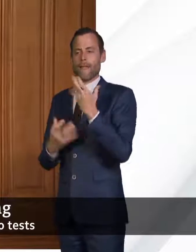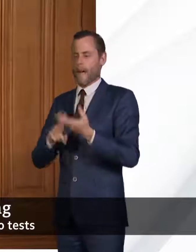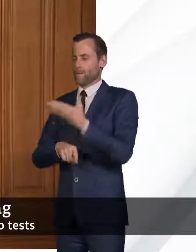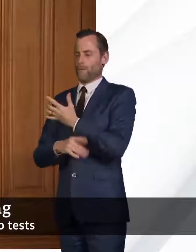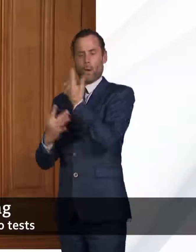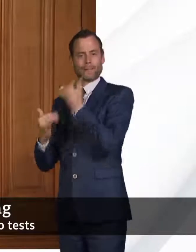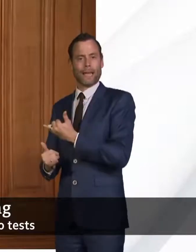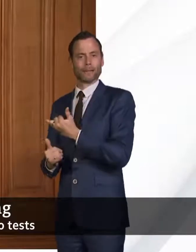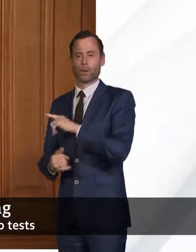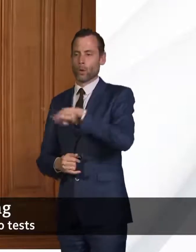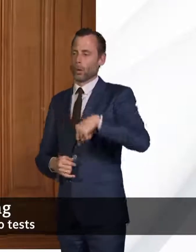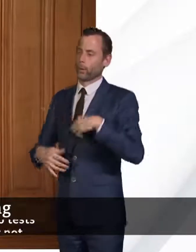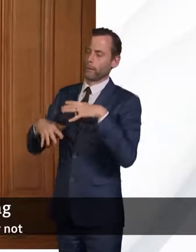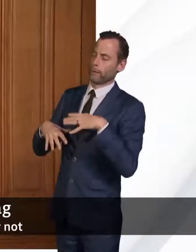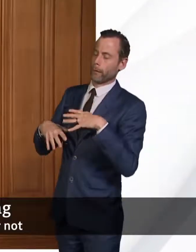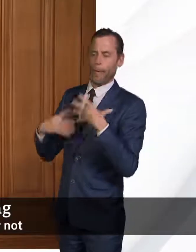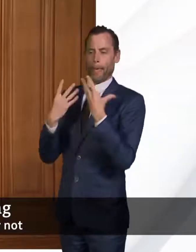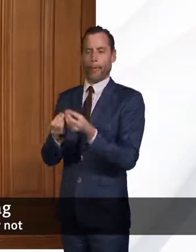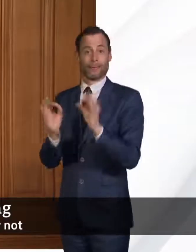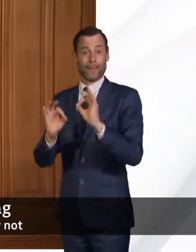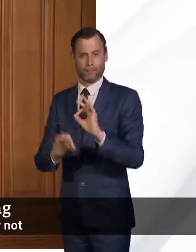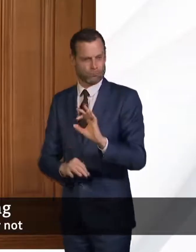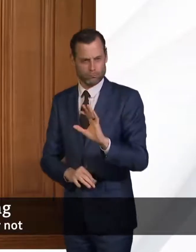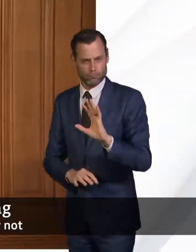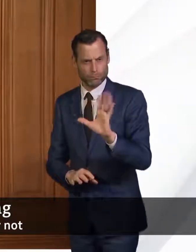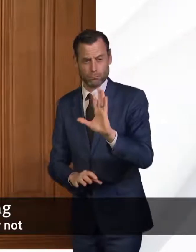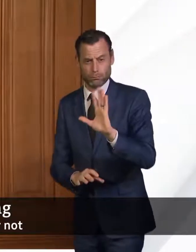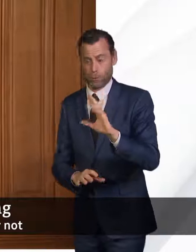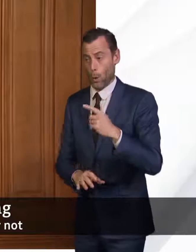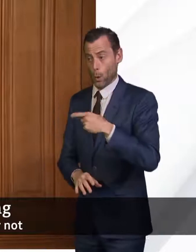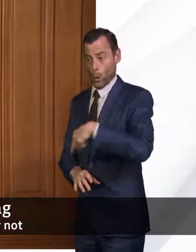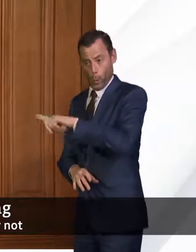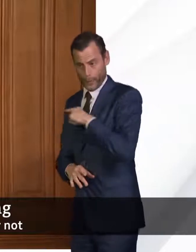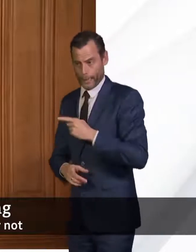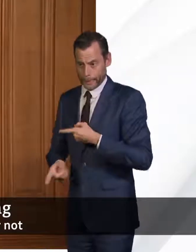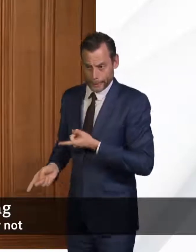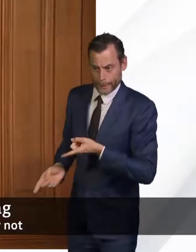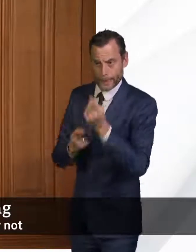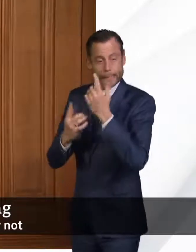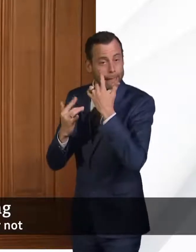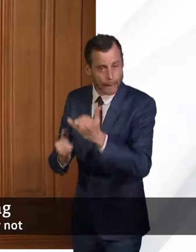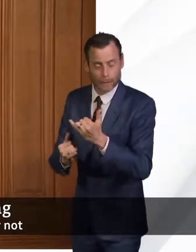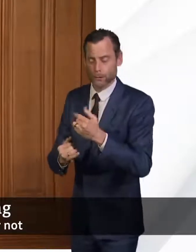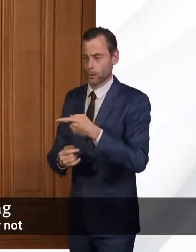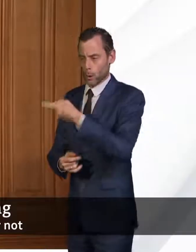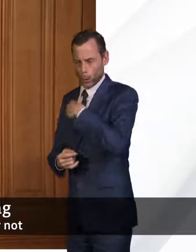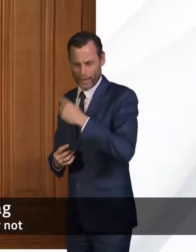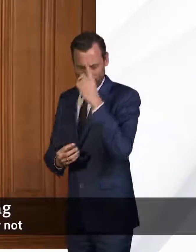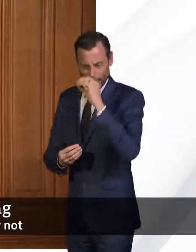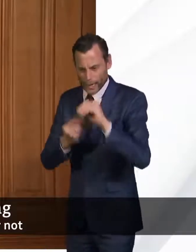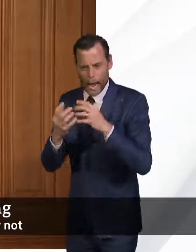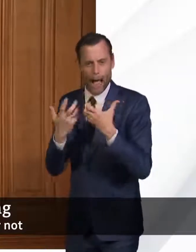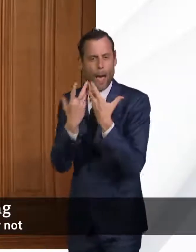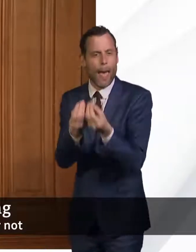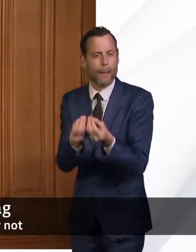was done about these outbreaks. A great deal was done, but we're confident we can be more effective now than in the past. And the issue of